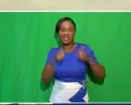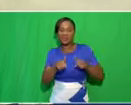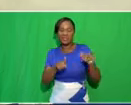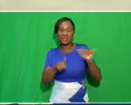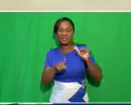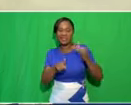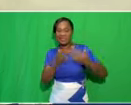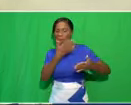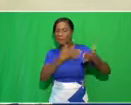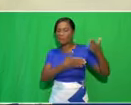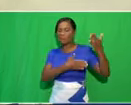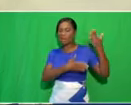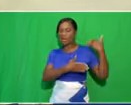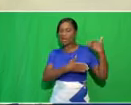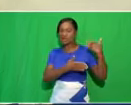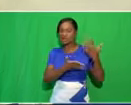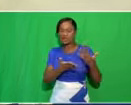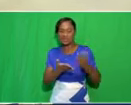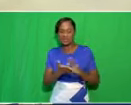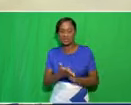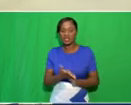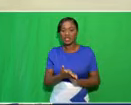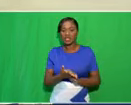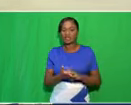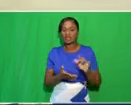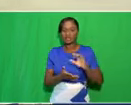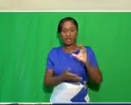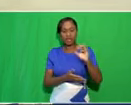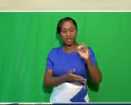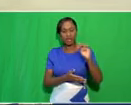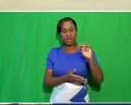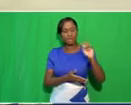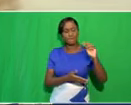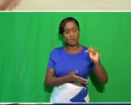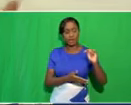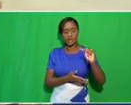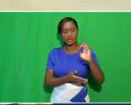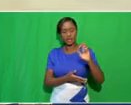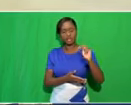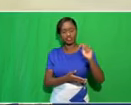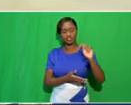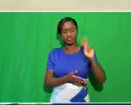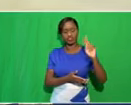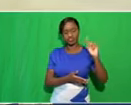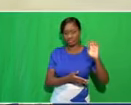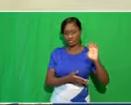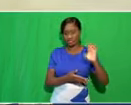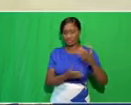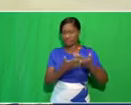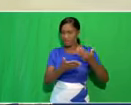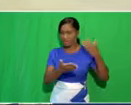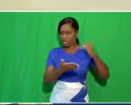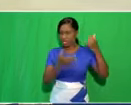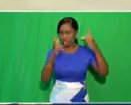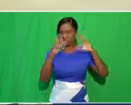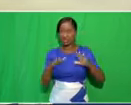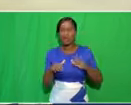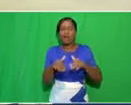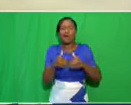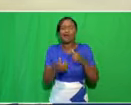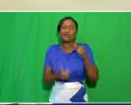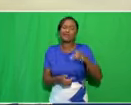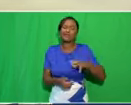exercises vis-a-vis the previous common entrance and the transition to the current SEA in 1998 to 2000. How is this committee